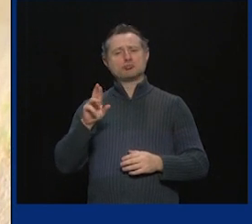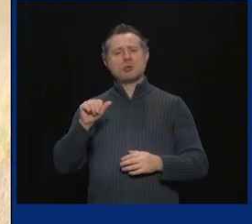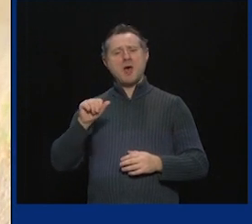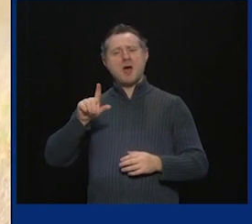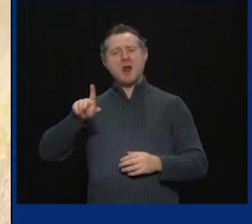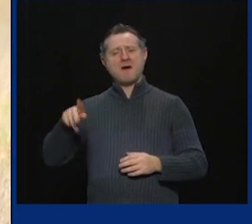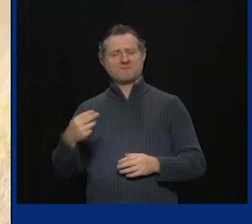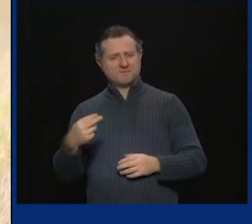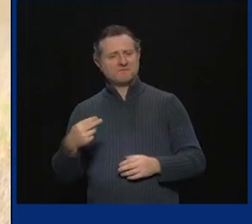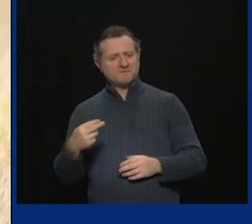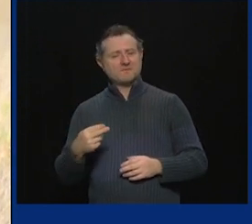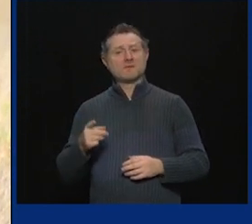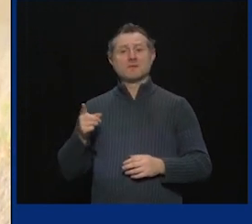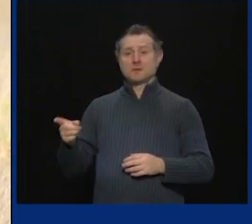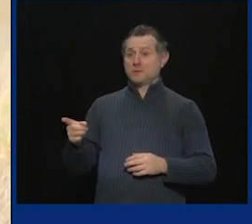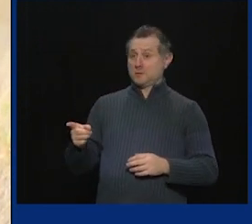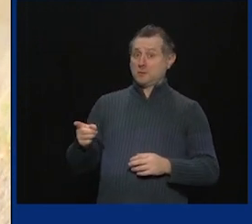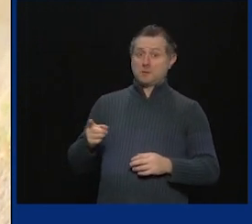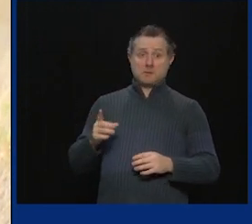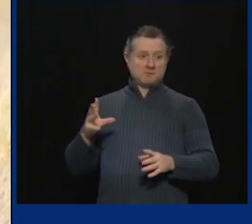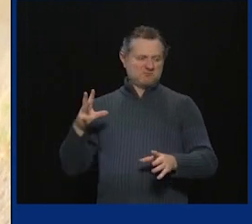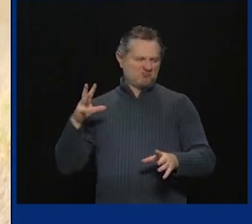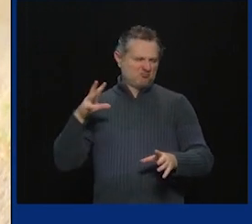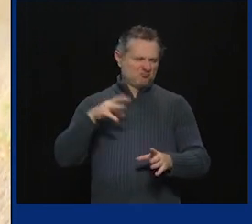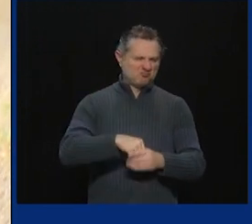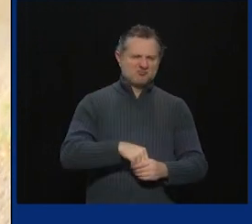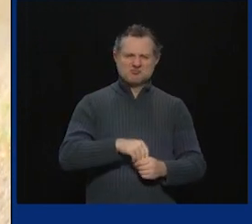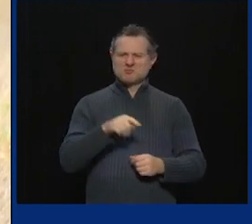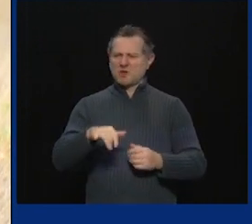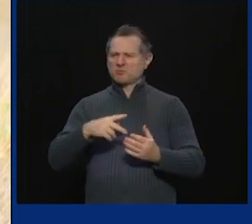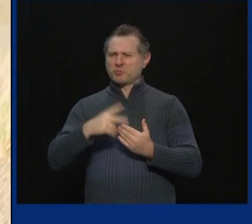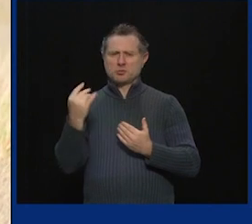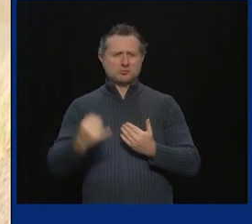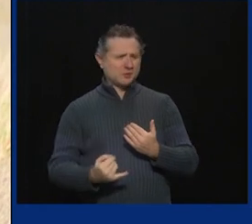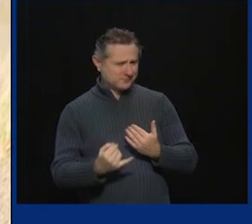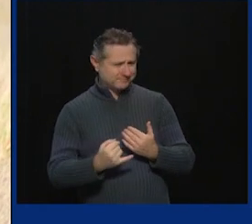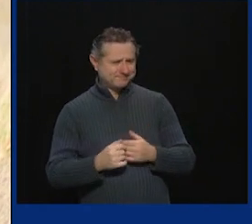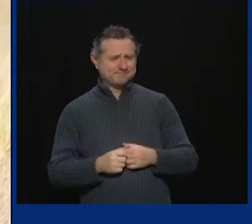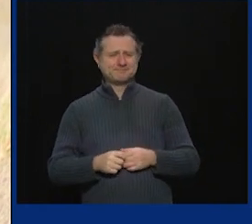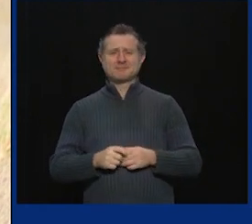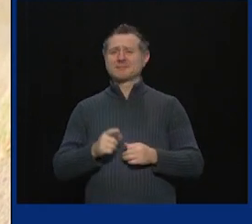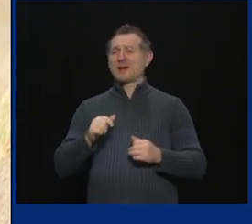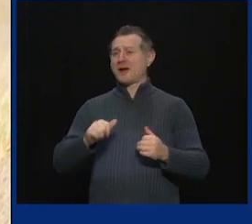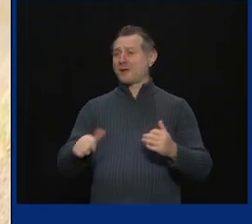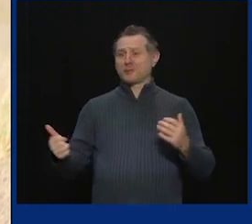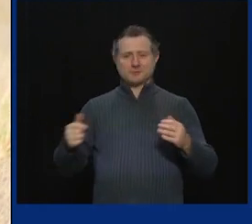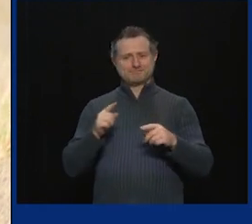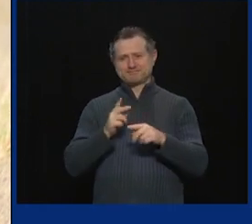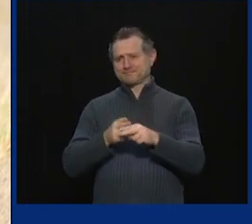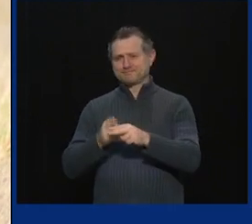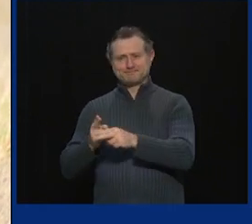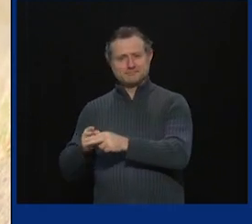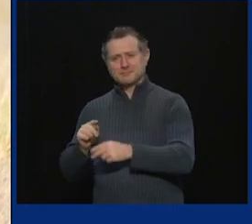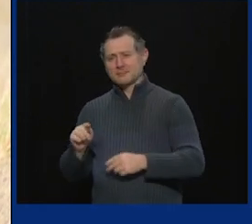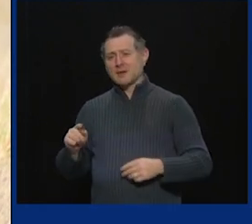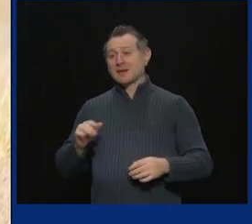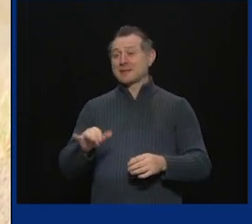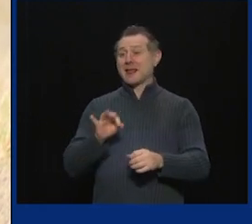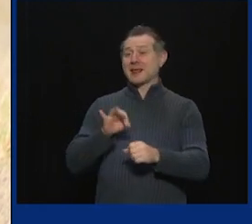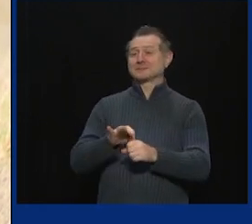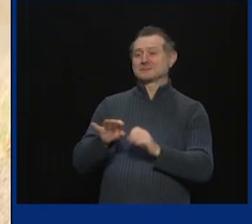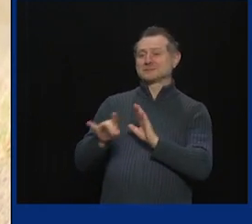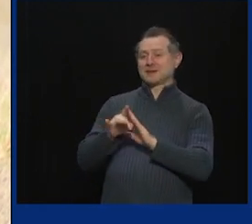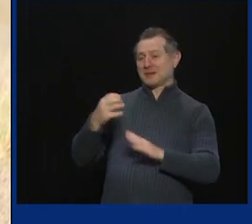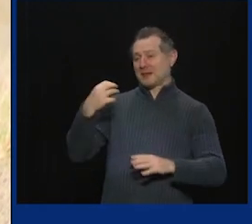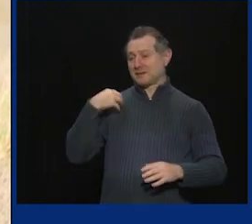and so many other people, our elected officials, our assembly member, Senator Ed Rath and Steve Hawley, carrying on your mother's tradition, of course, give the